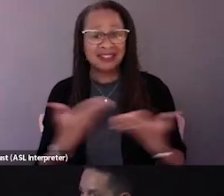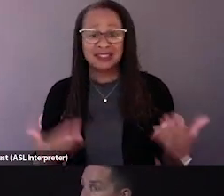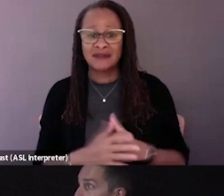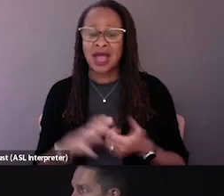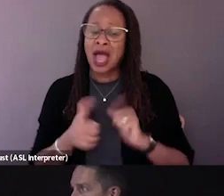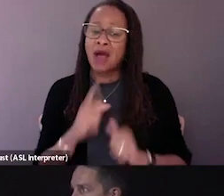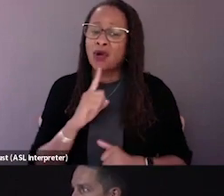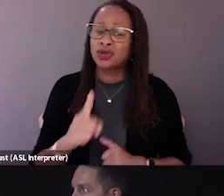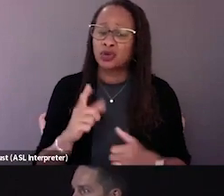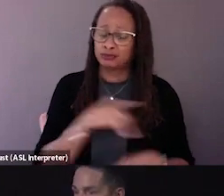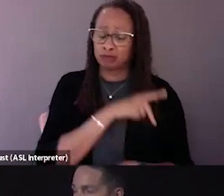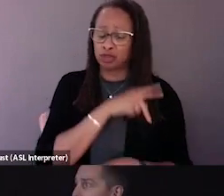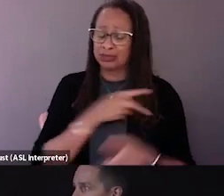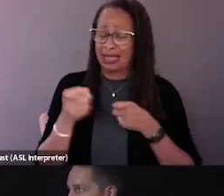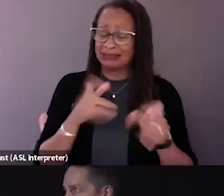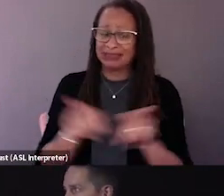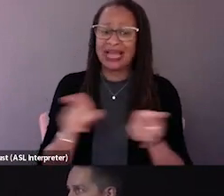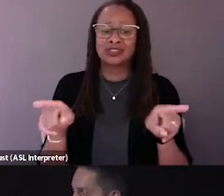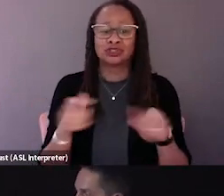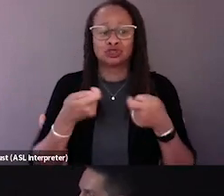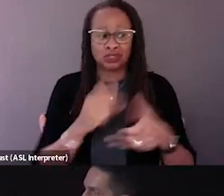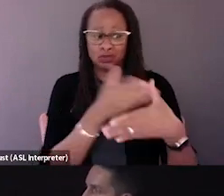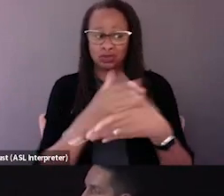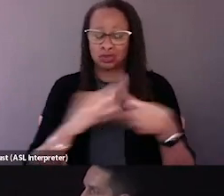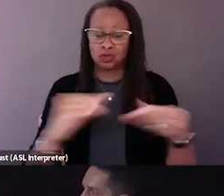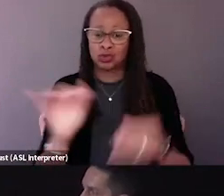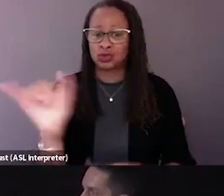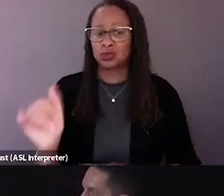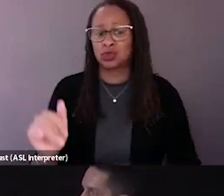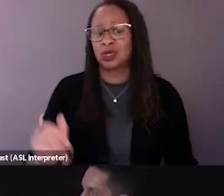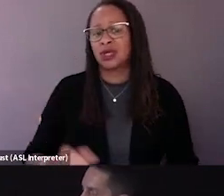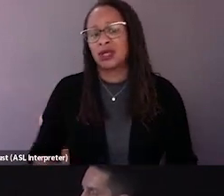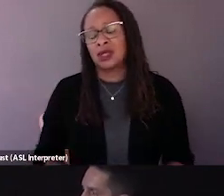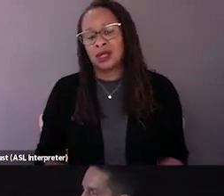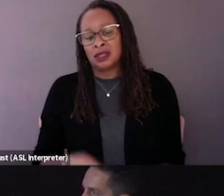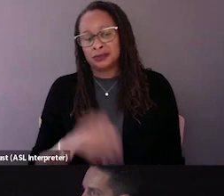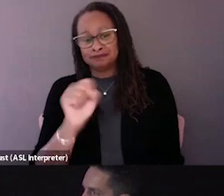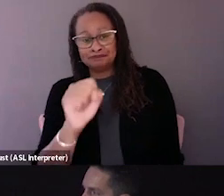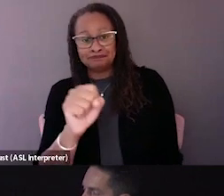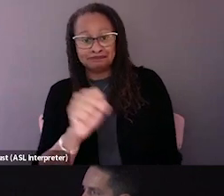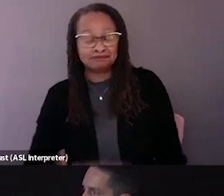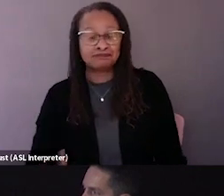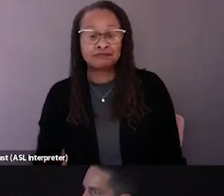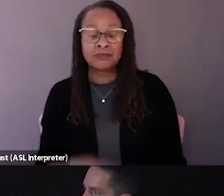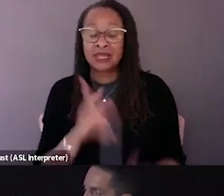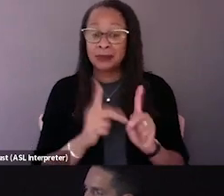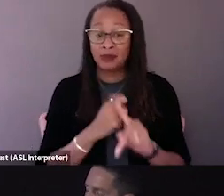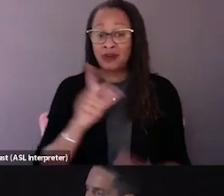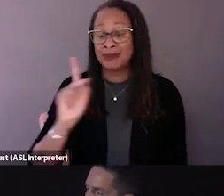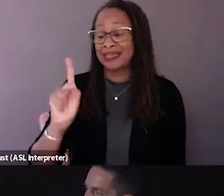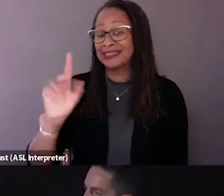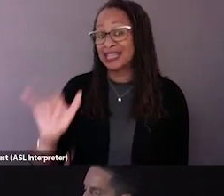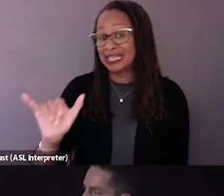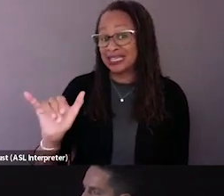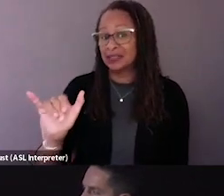are you personally handling this as you're also trying to tell the story? Yeah, I mean, the folks from Kentucky,